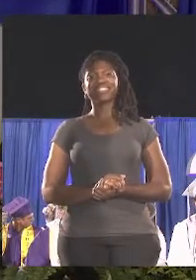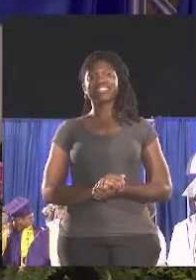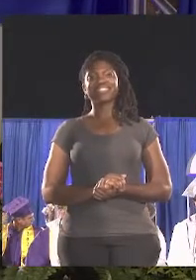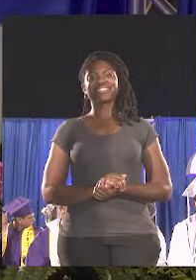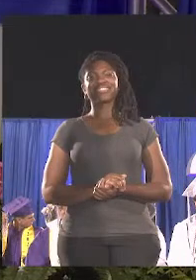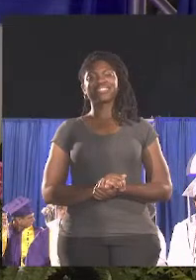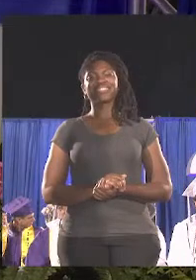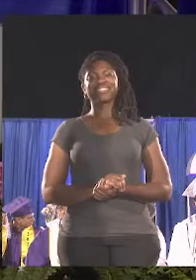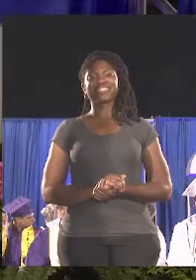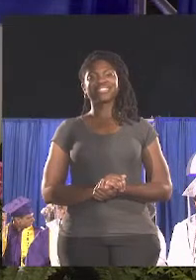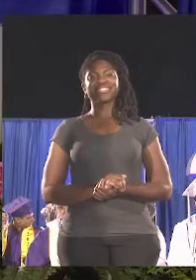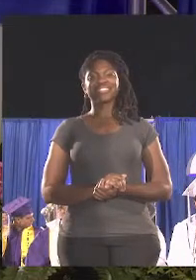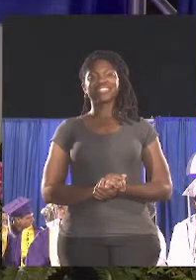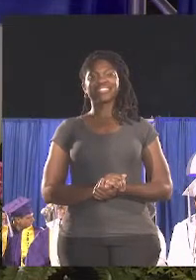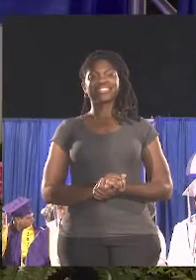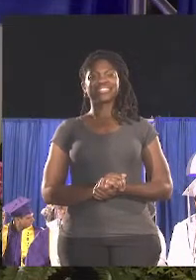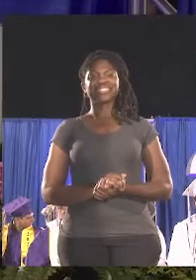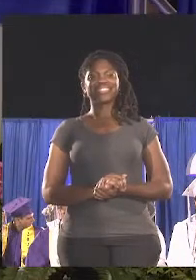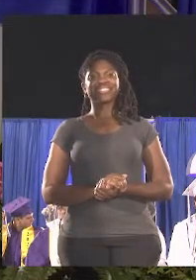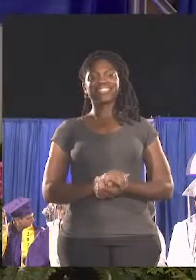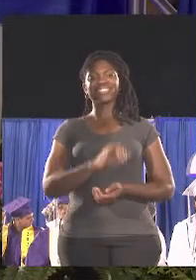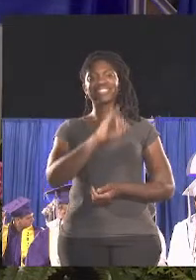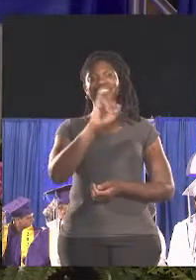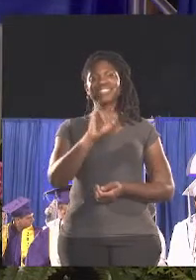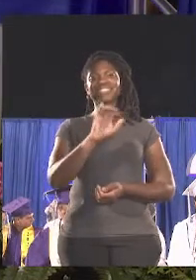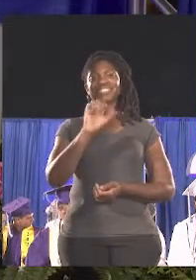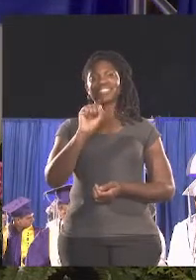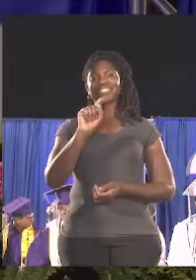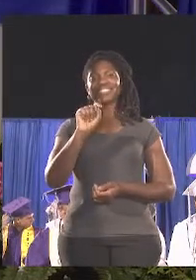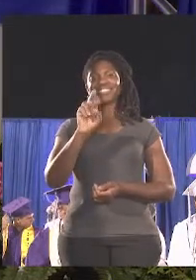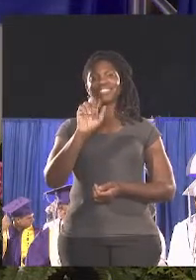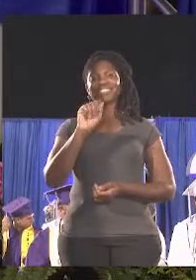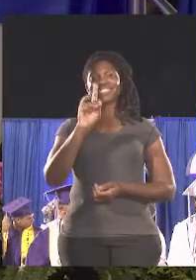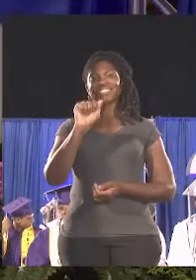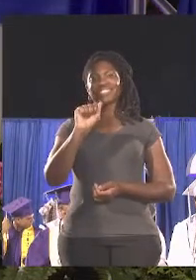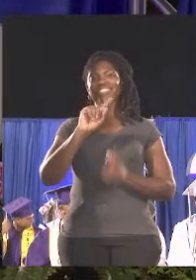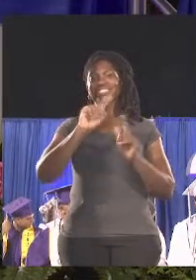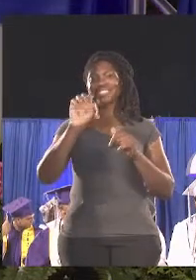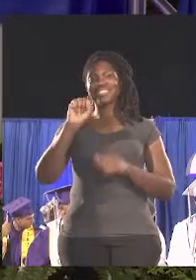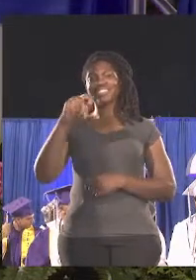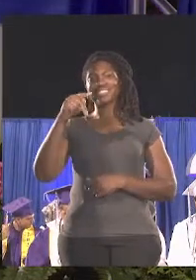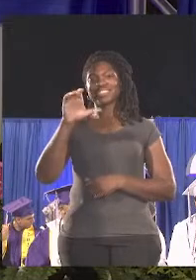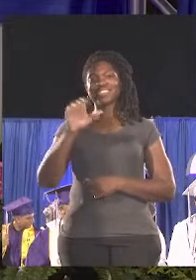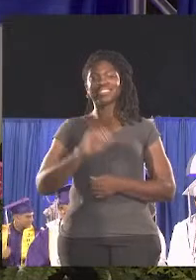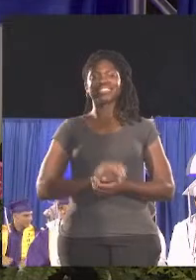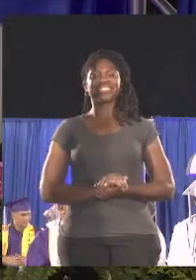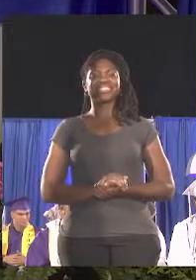We're fighting for you. Jennifer Estrada, St. Phillips College.